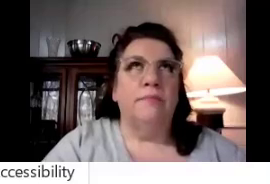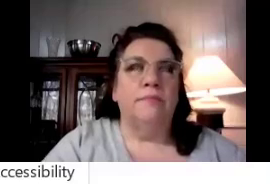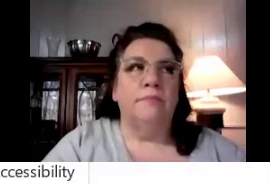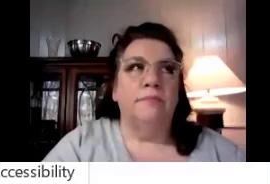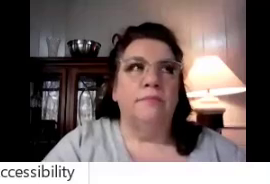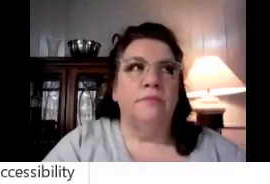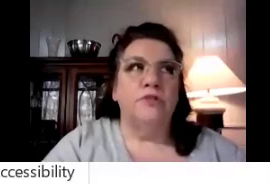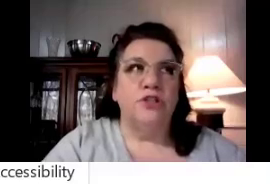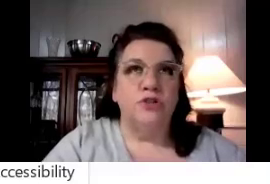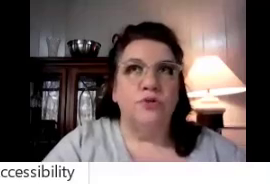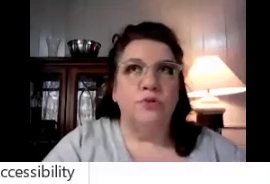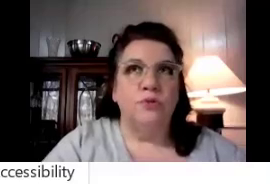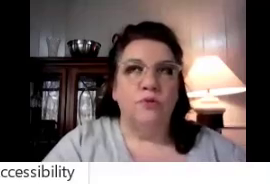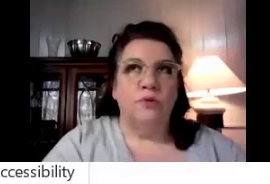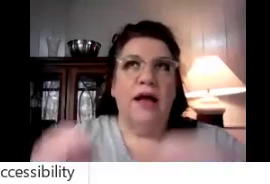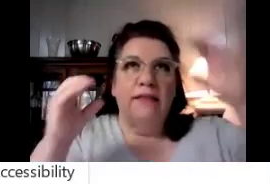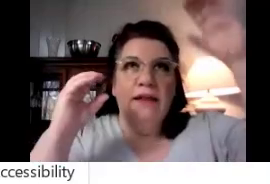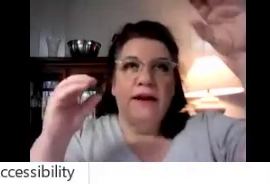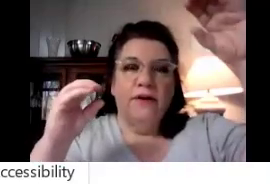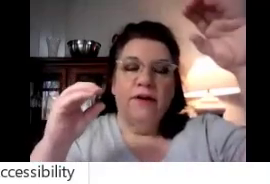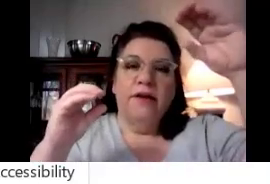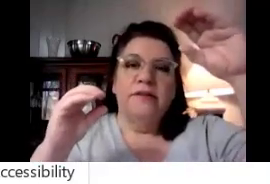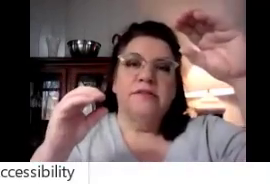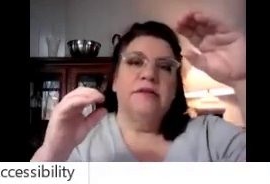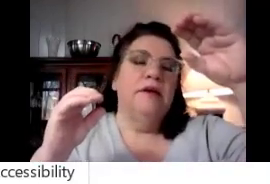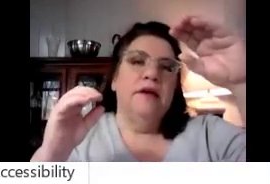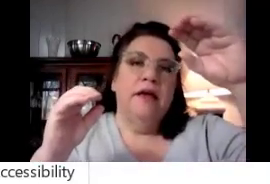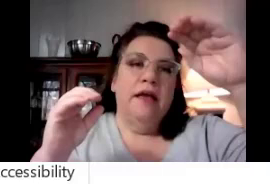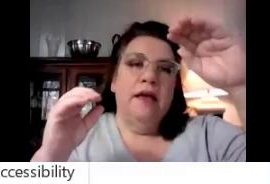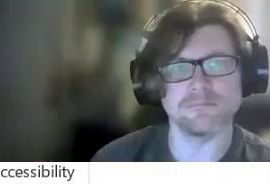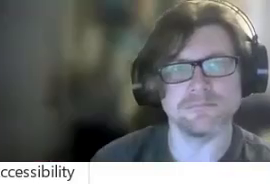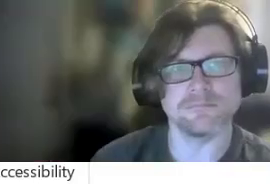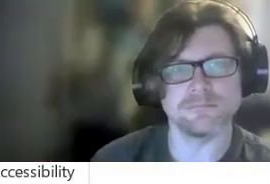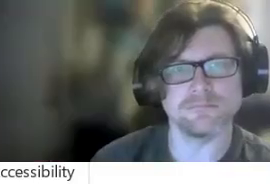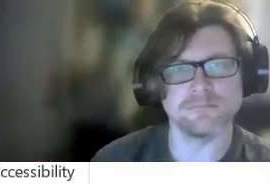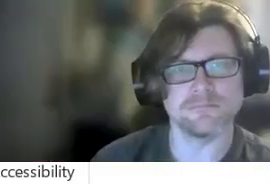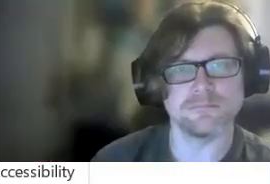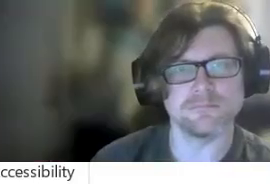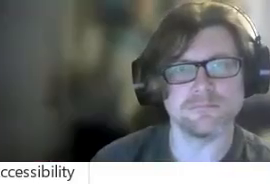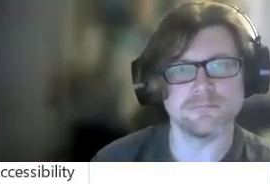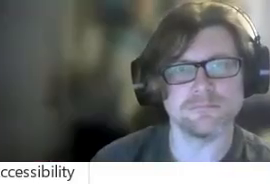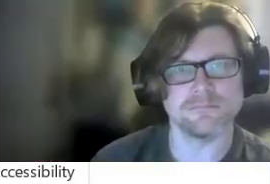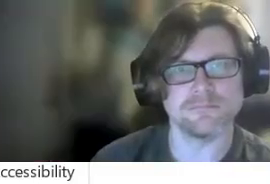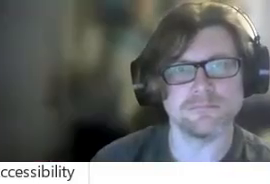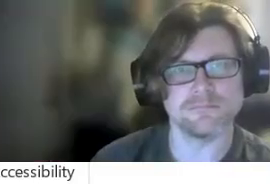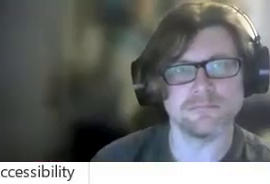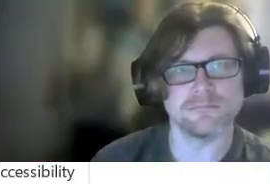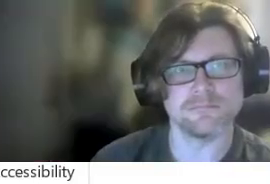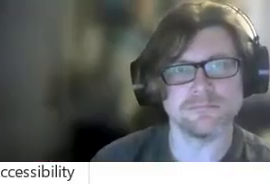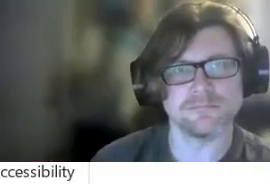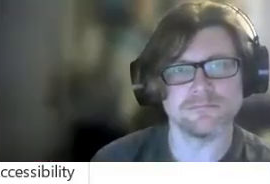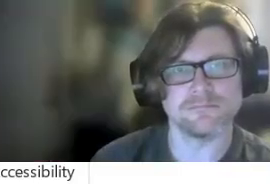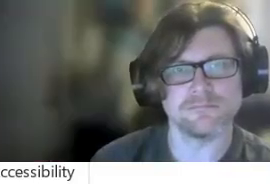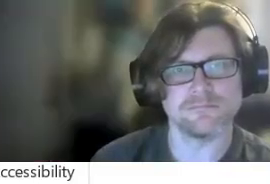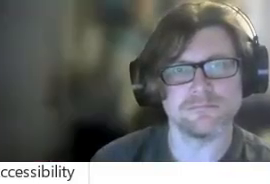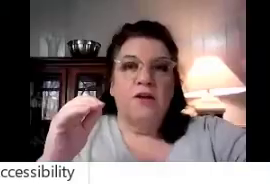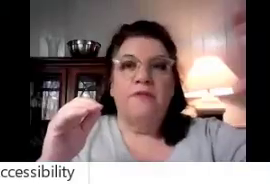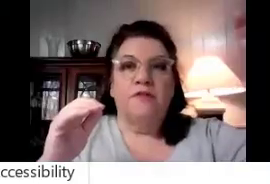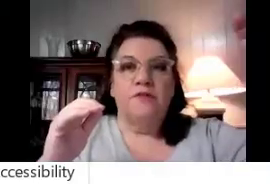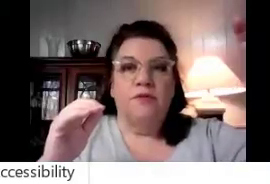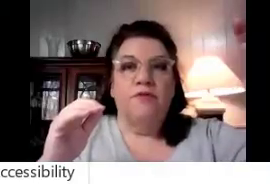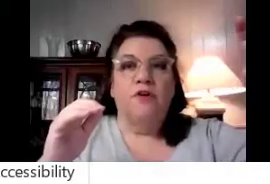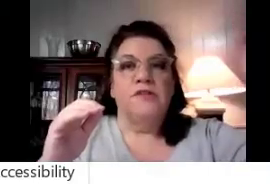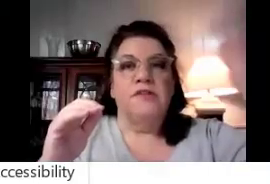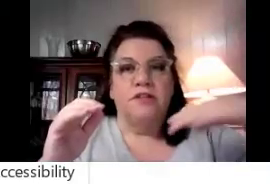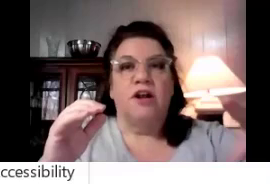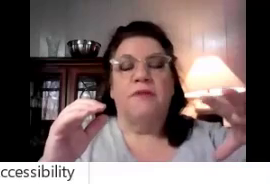had two highlighted areas, but they went in order, so the reader talked